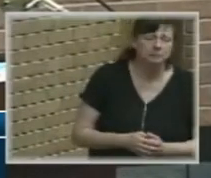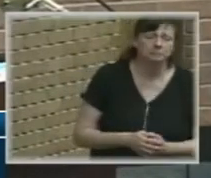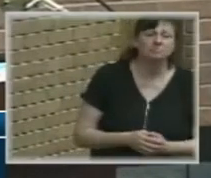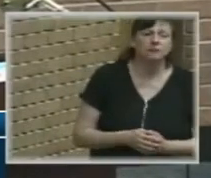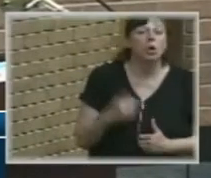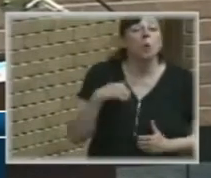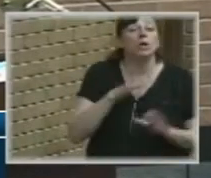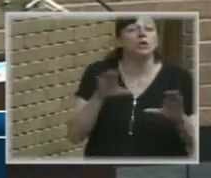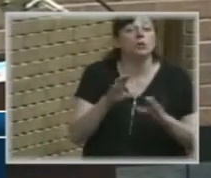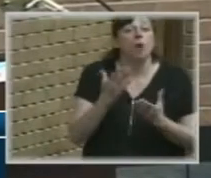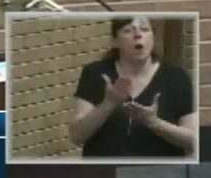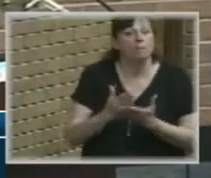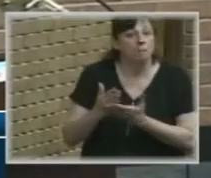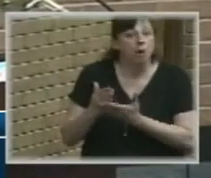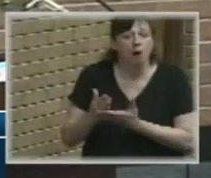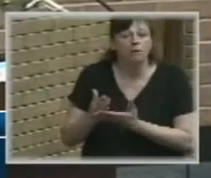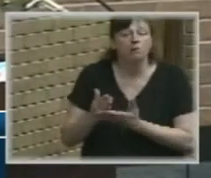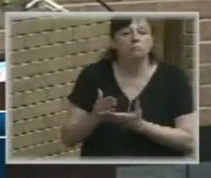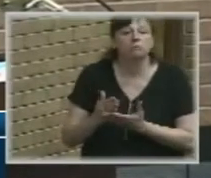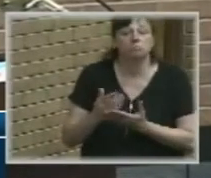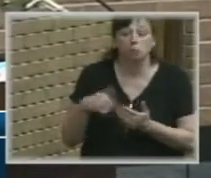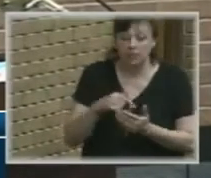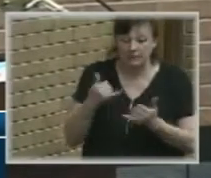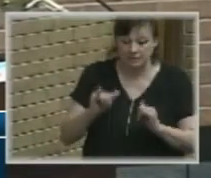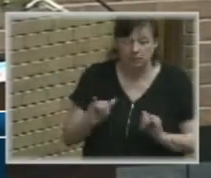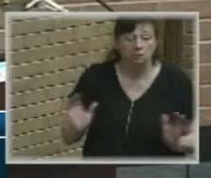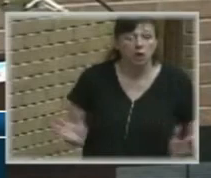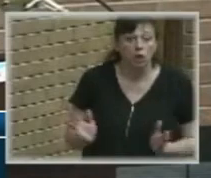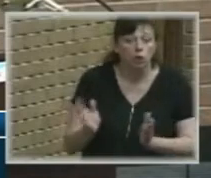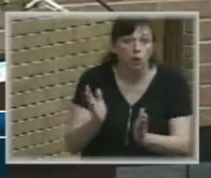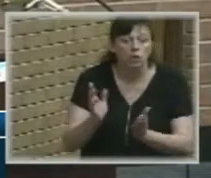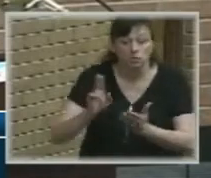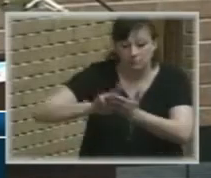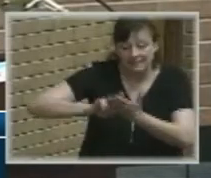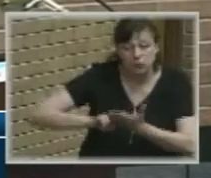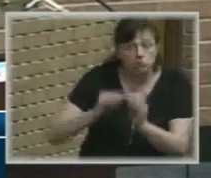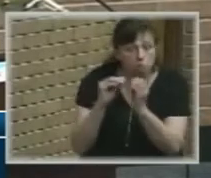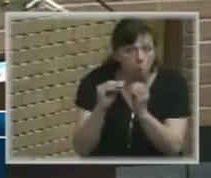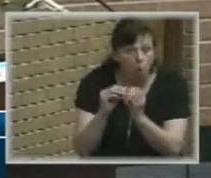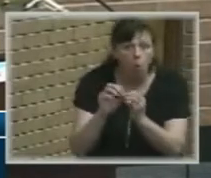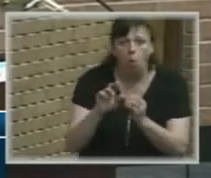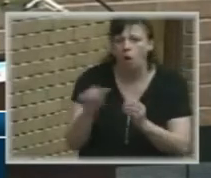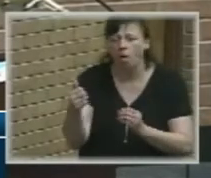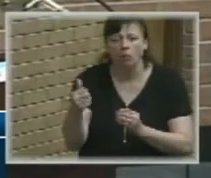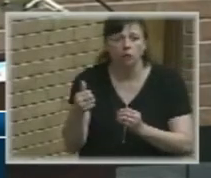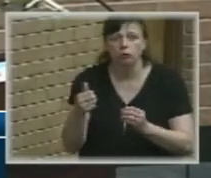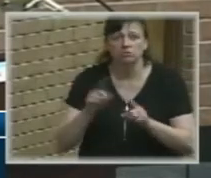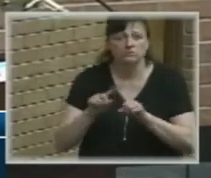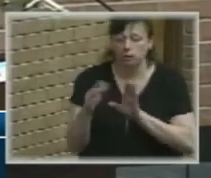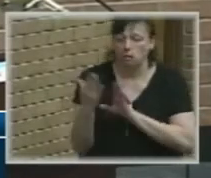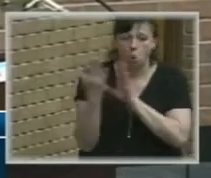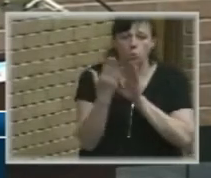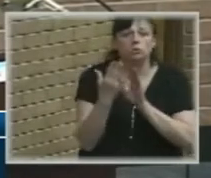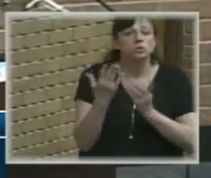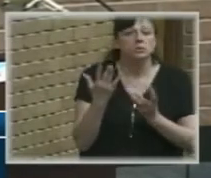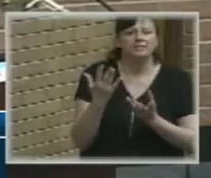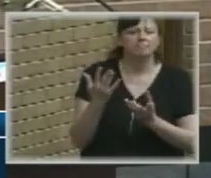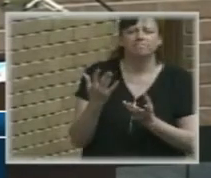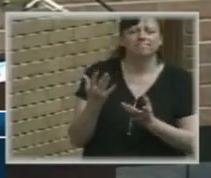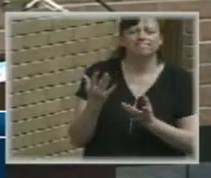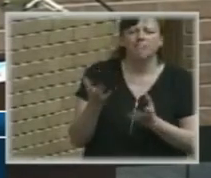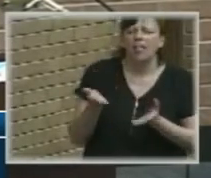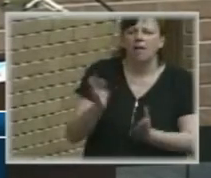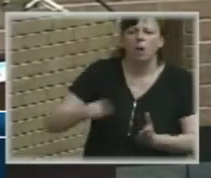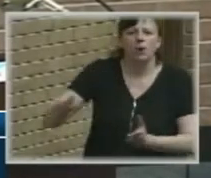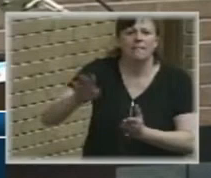We can do our part by encouraging, whether it's a petition or other means of making the neighbors' voices